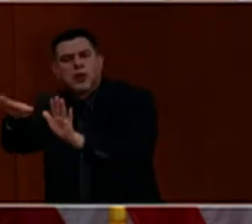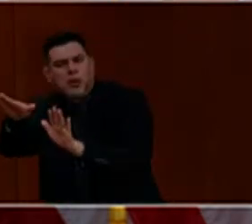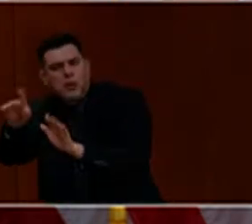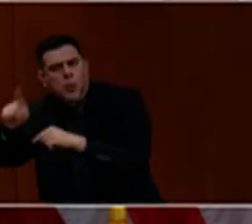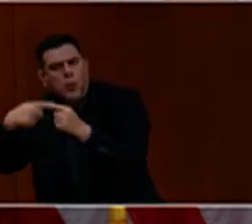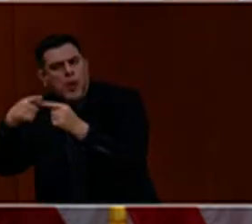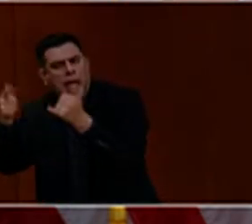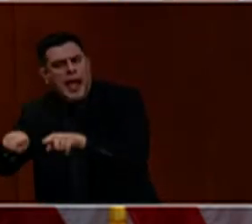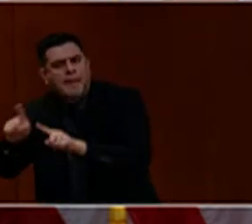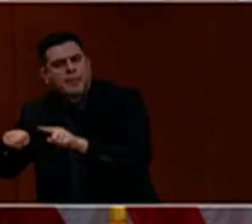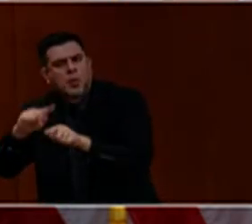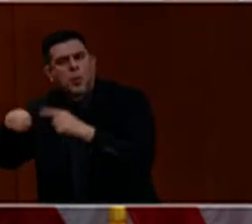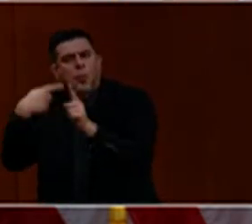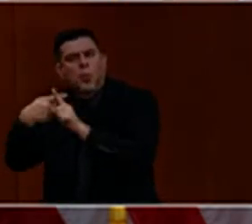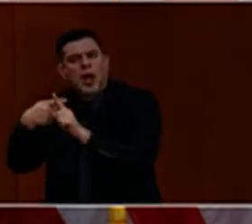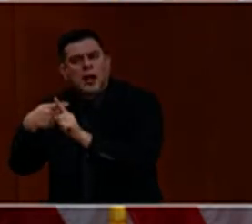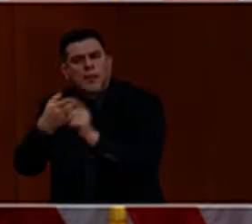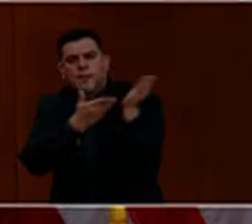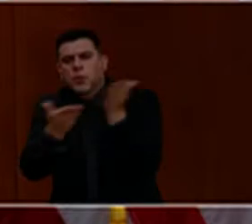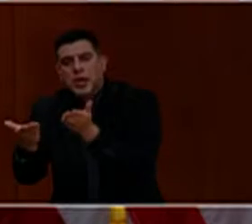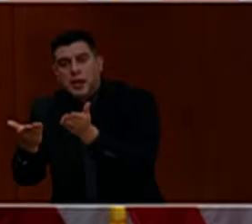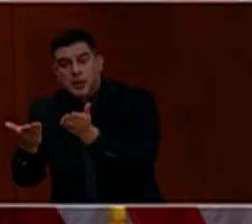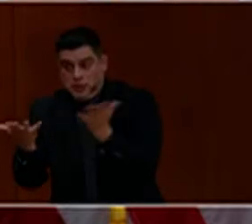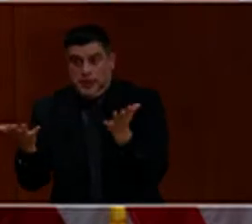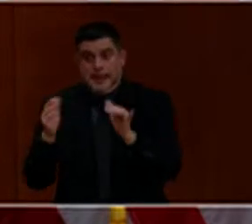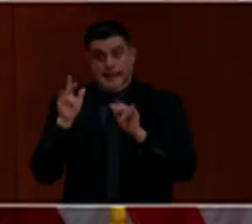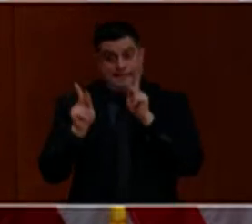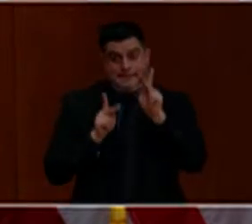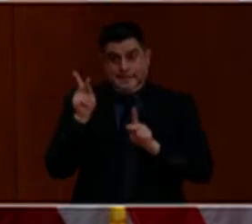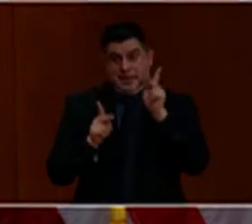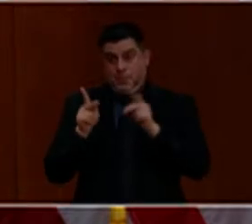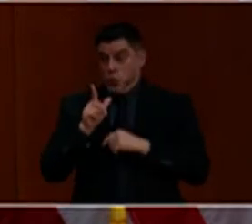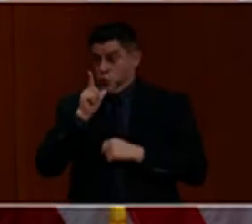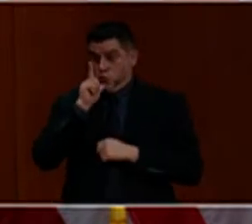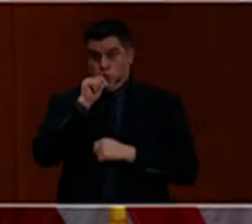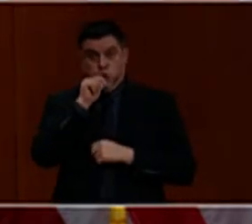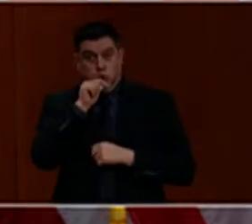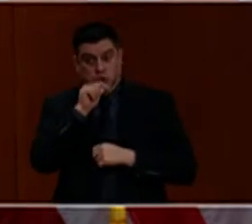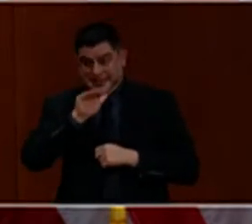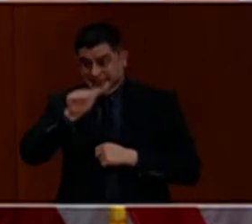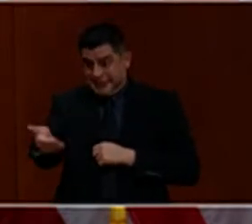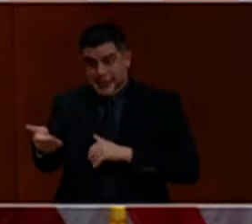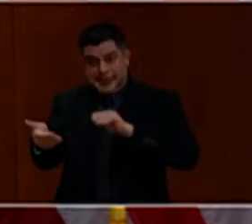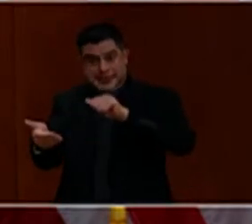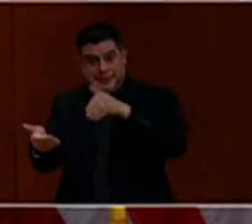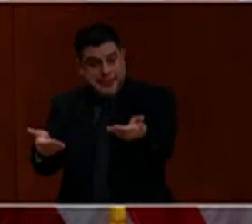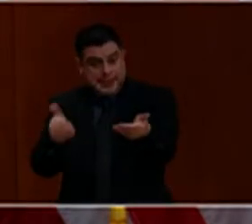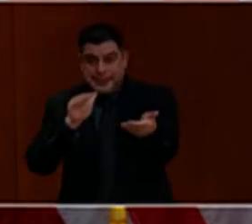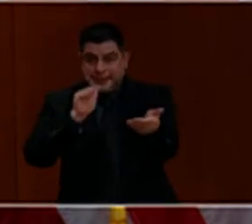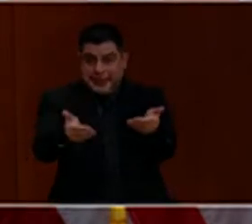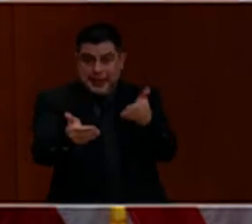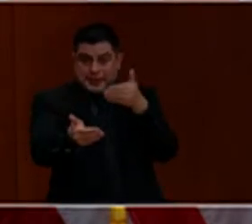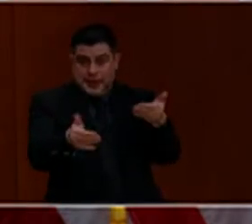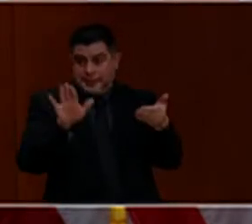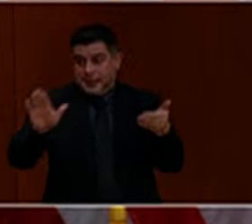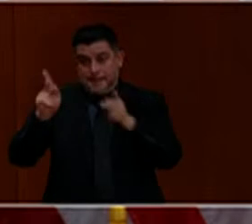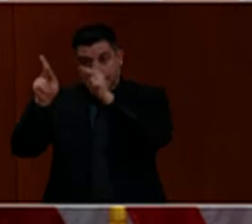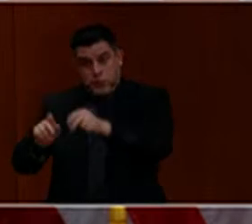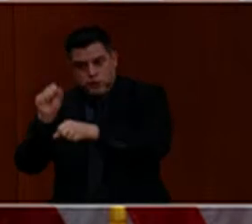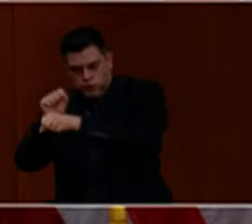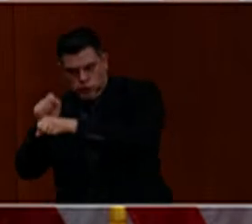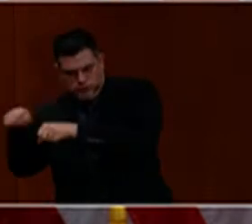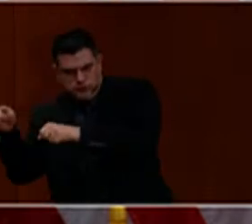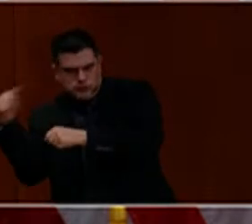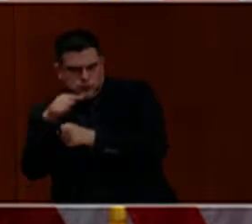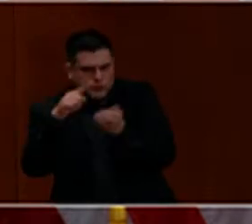just kind of pile up and do it. And so I think it could present a picture to folks that that